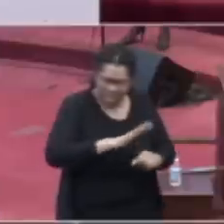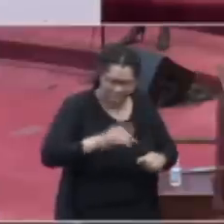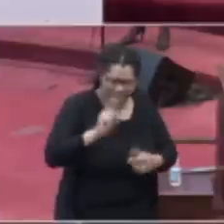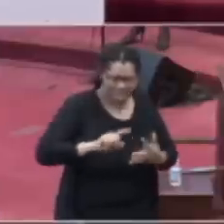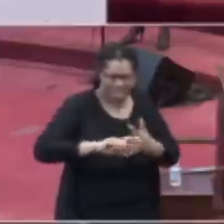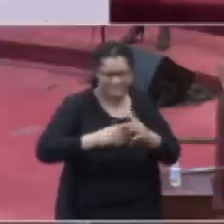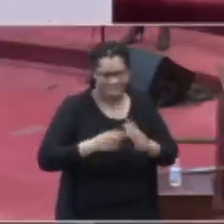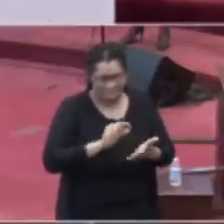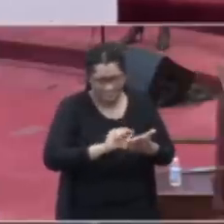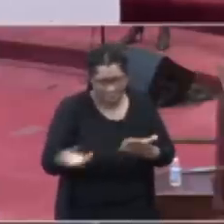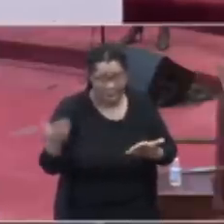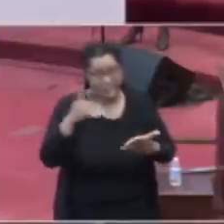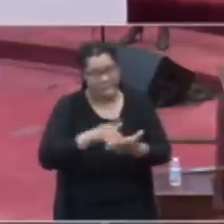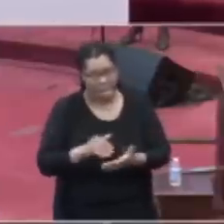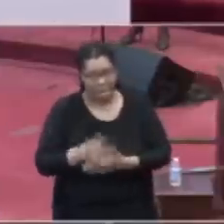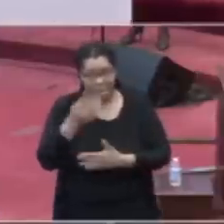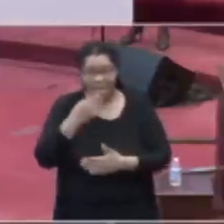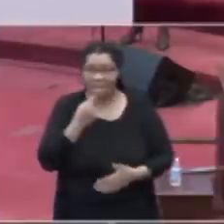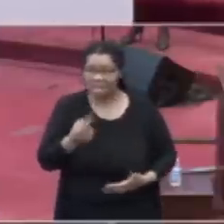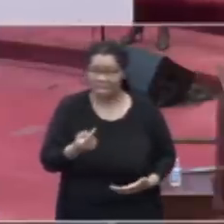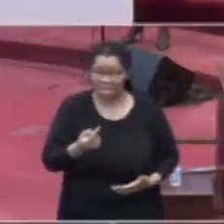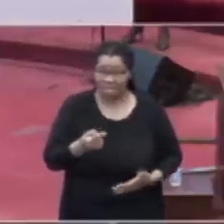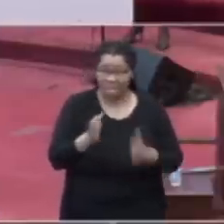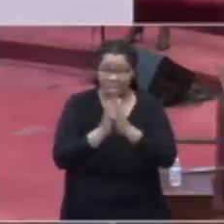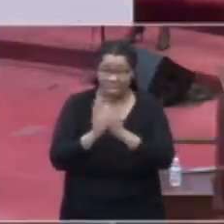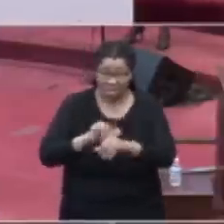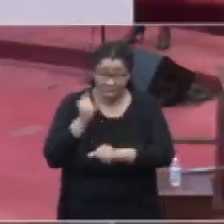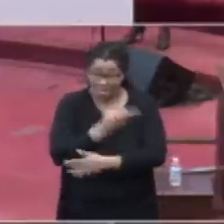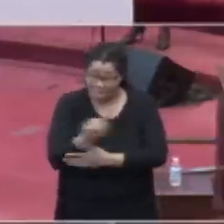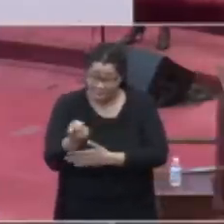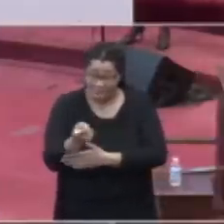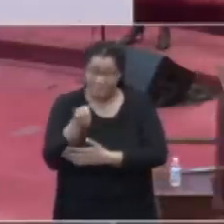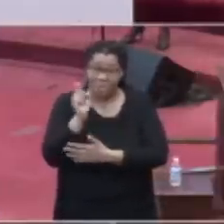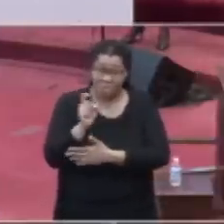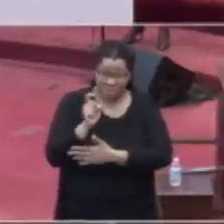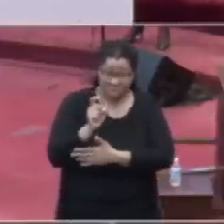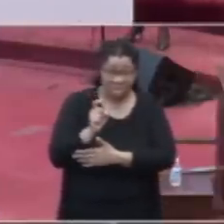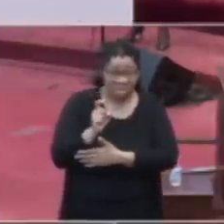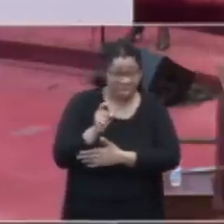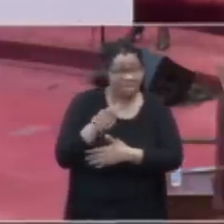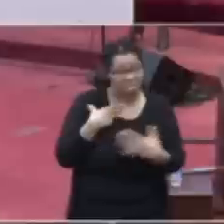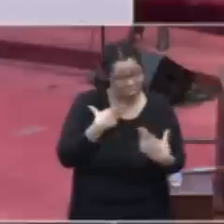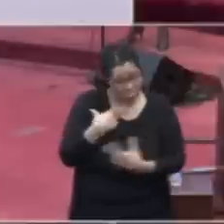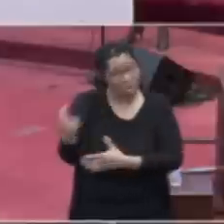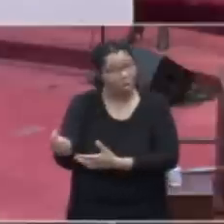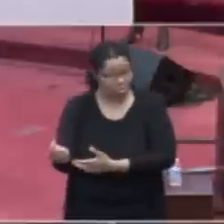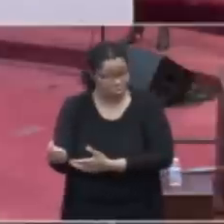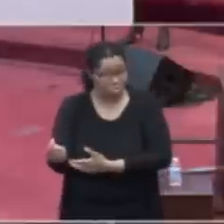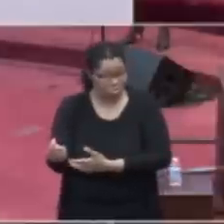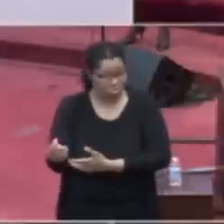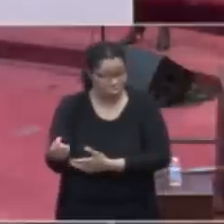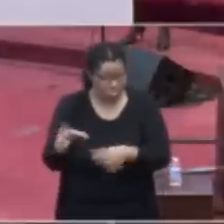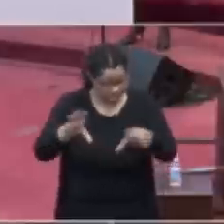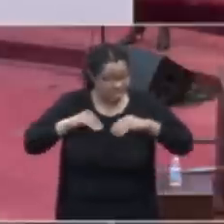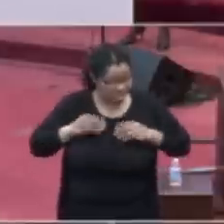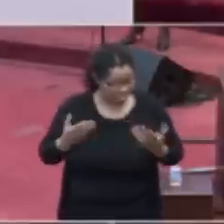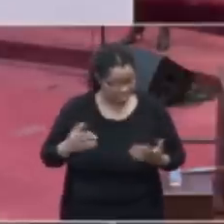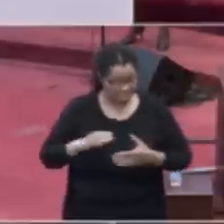my writing over again. And God said, if they call you, you better pick your writing happy behind up and get on up that